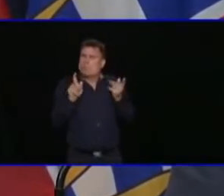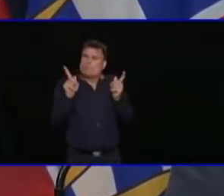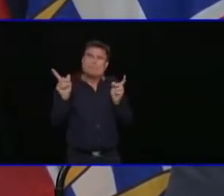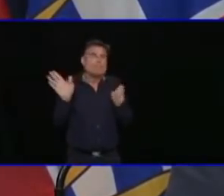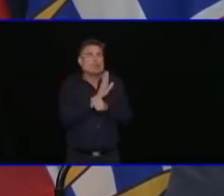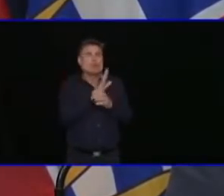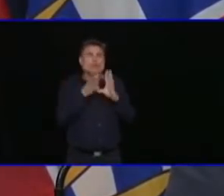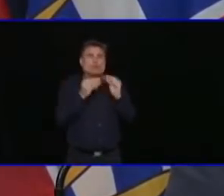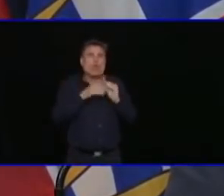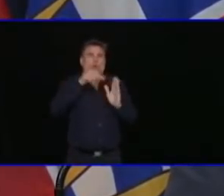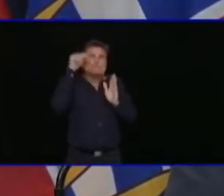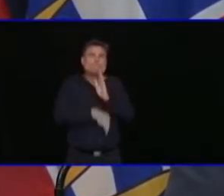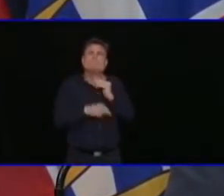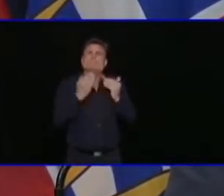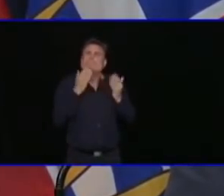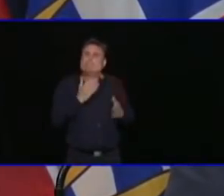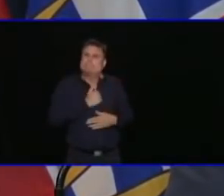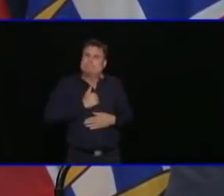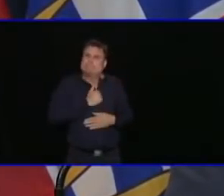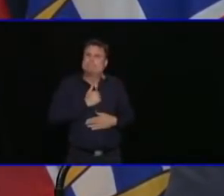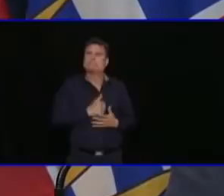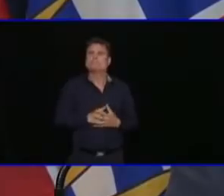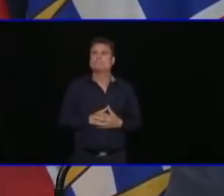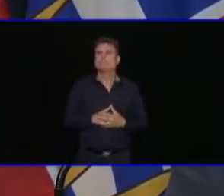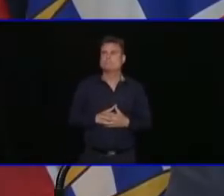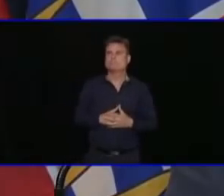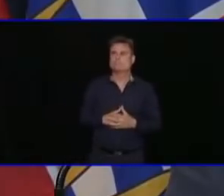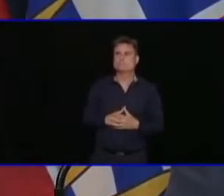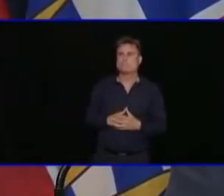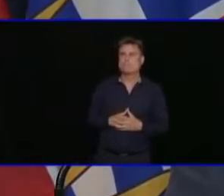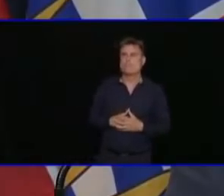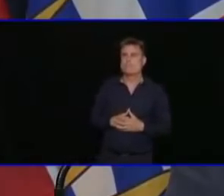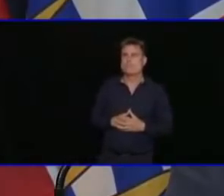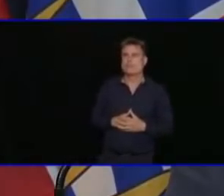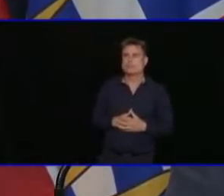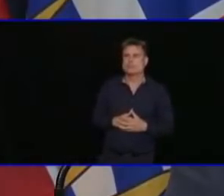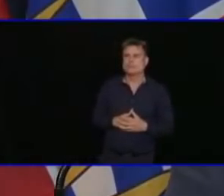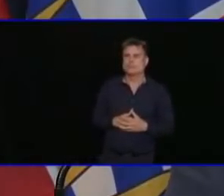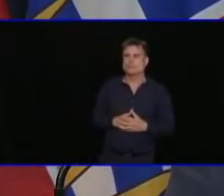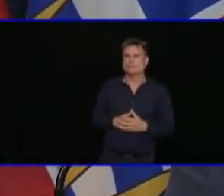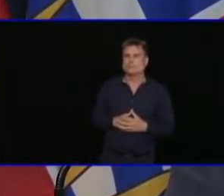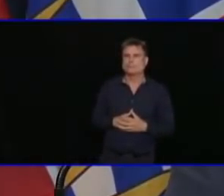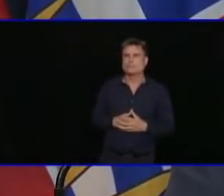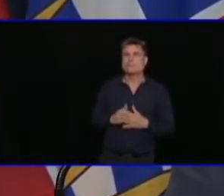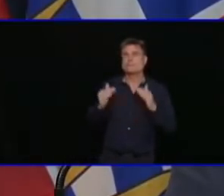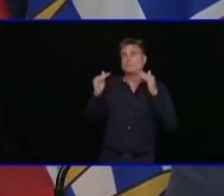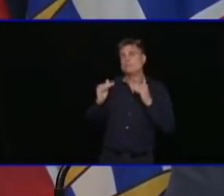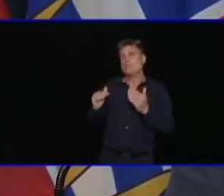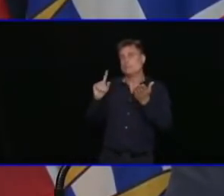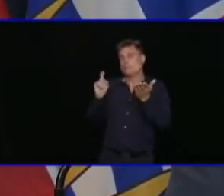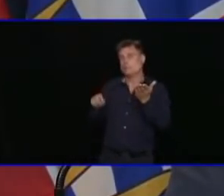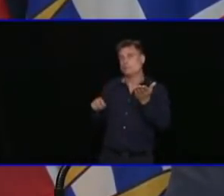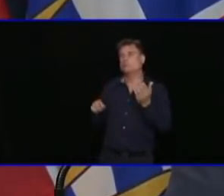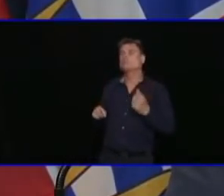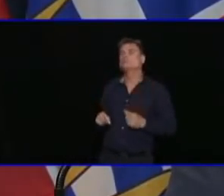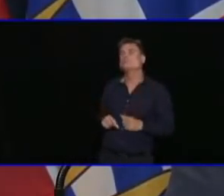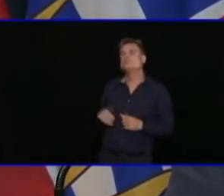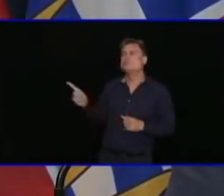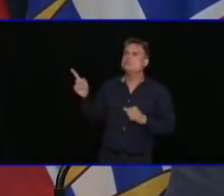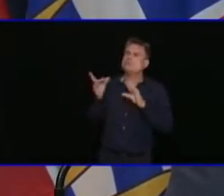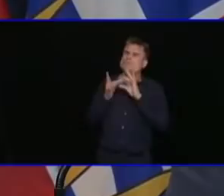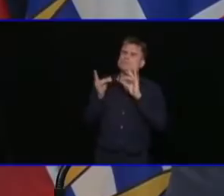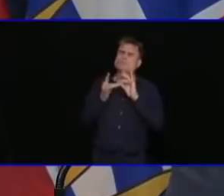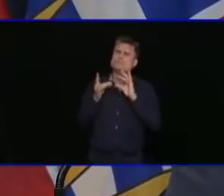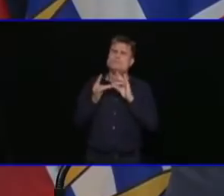Sorry, I had to get off mute there. I'm wondering, you mentioned about the super spreader, but like on a level of 0